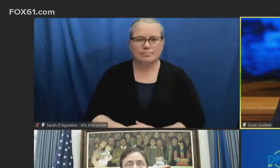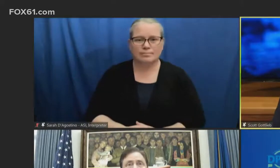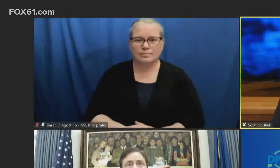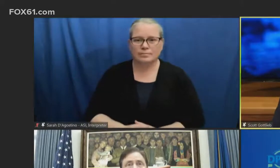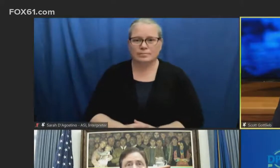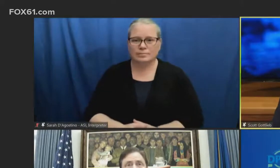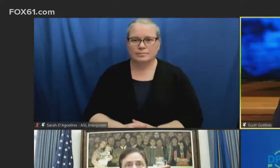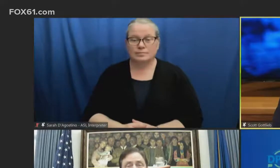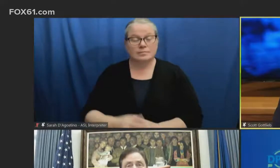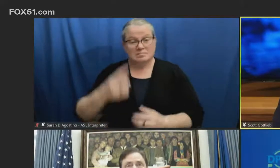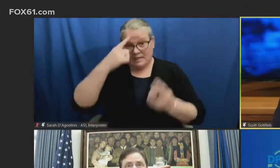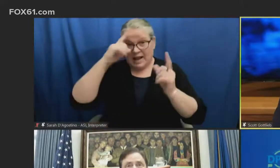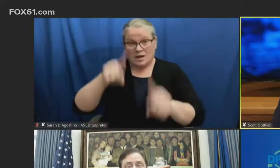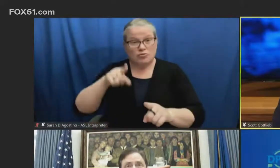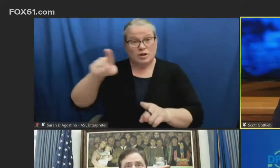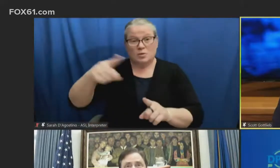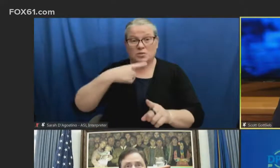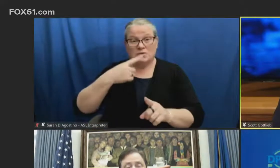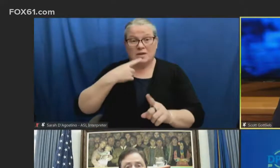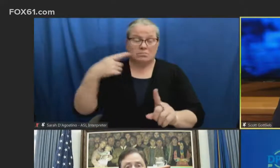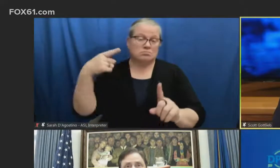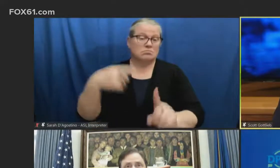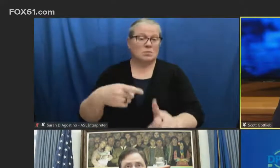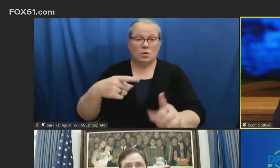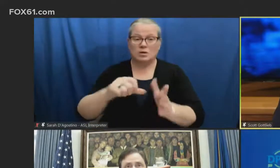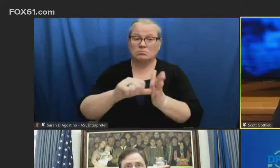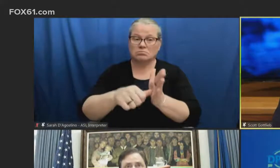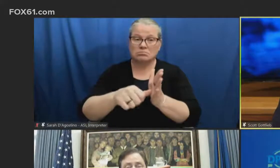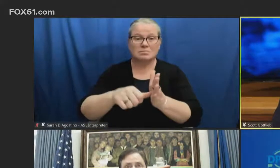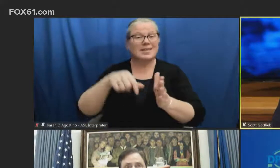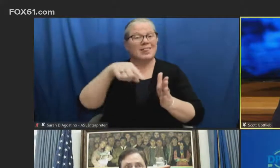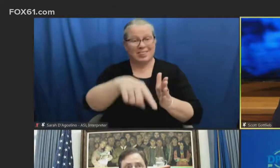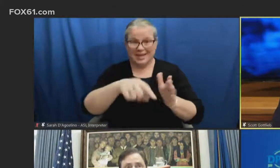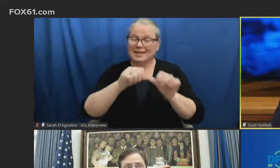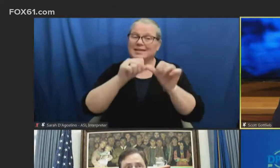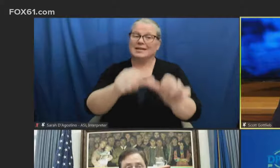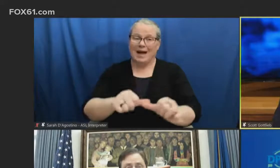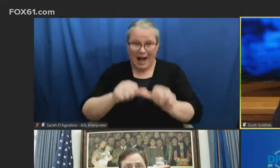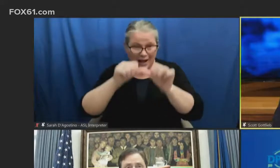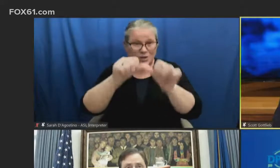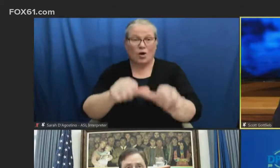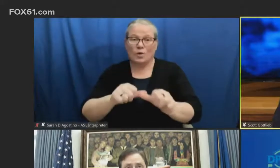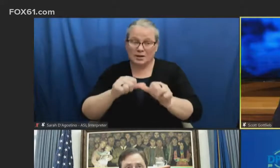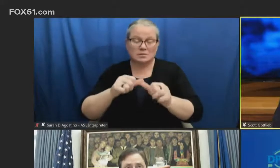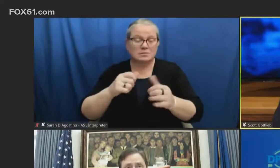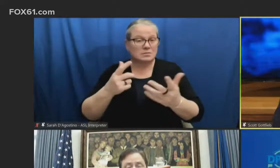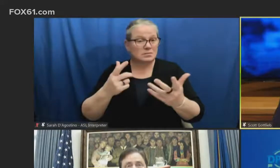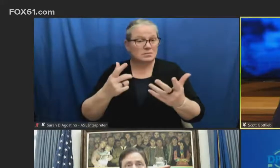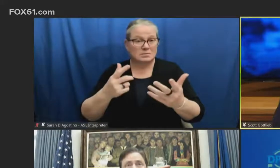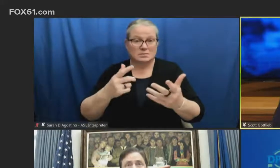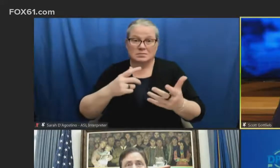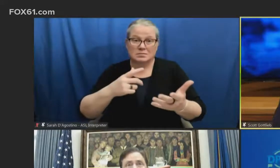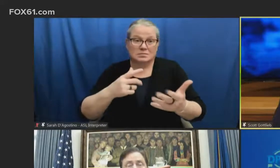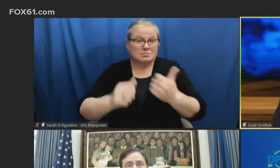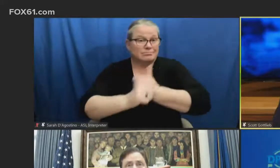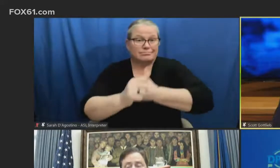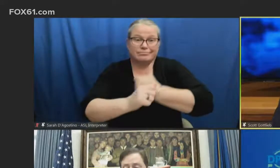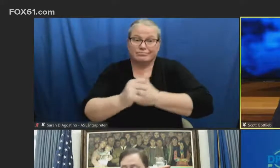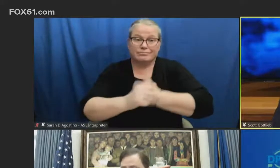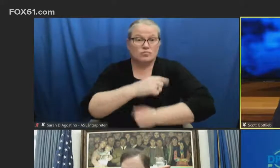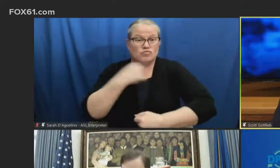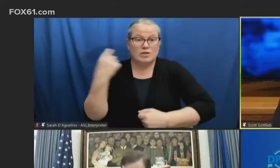up, I agree with everything you said. This is going to be a persistent risk. I mean, this is going to be a respiratory pathogens that circulates in the wintertime.